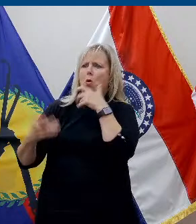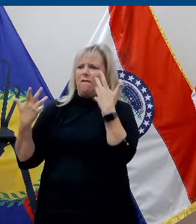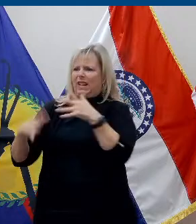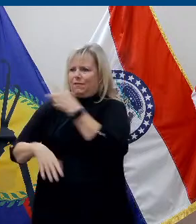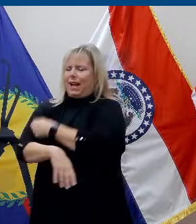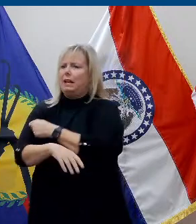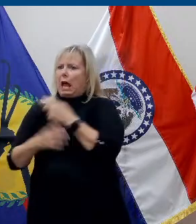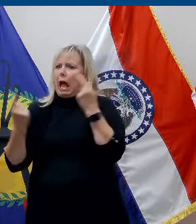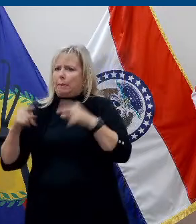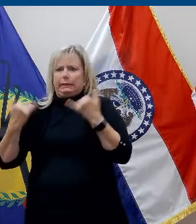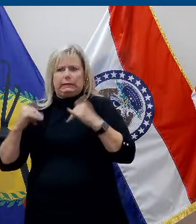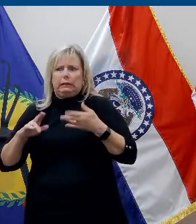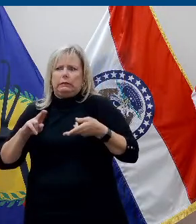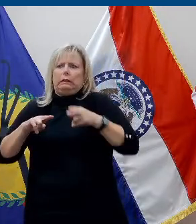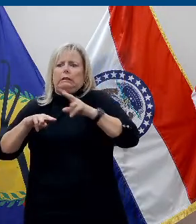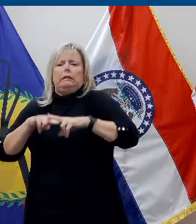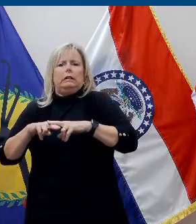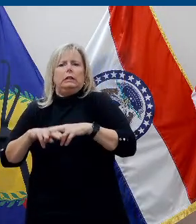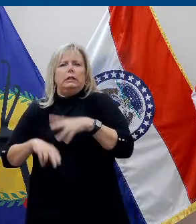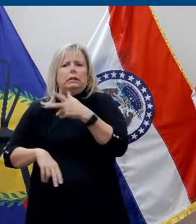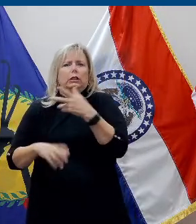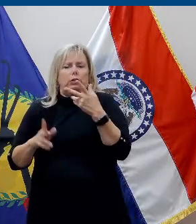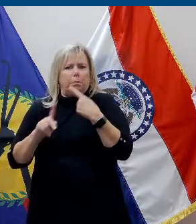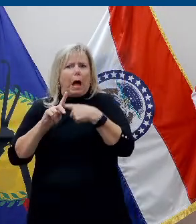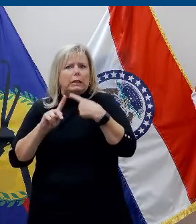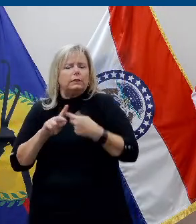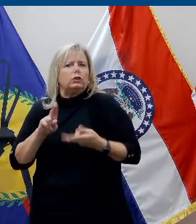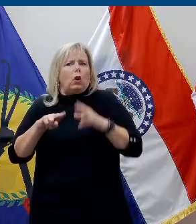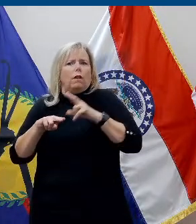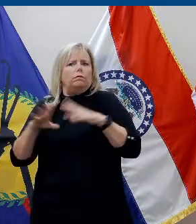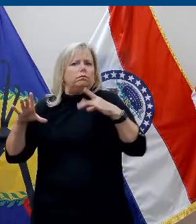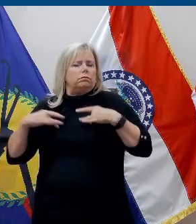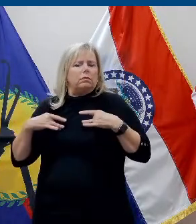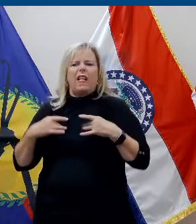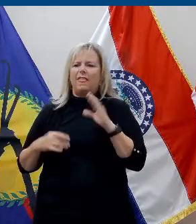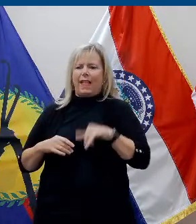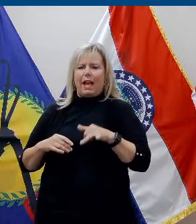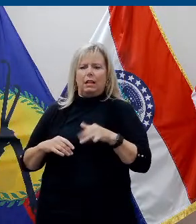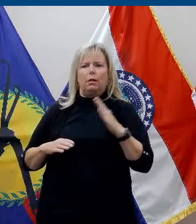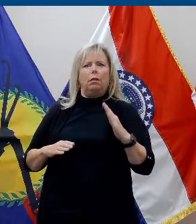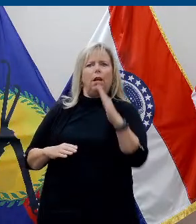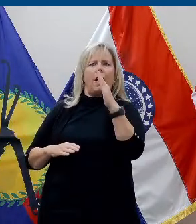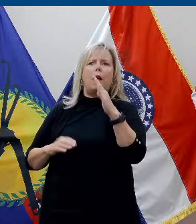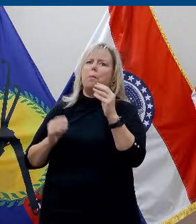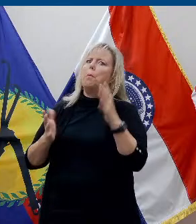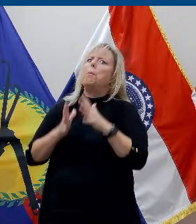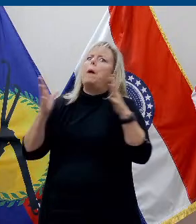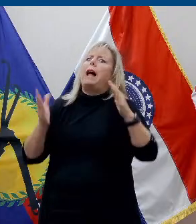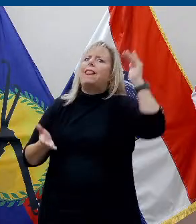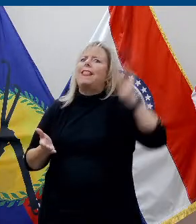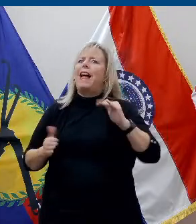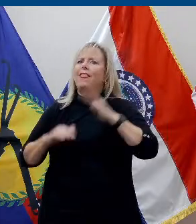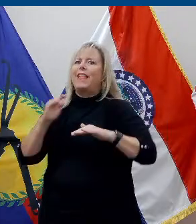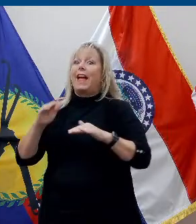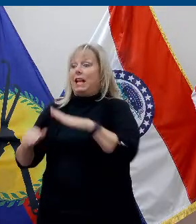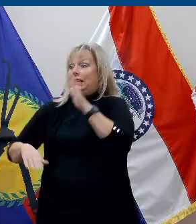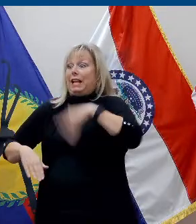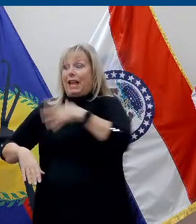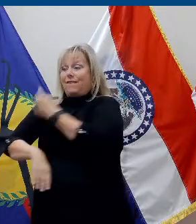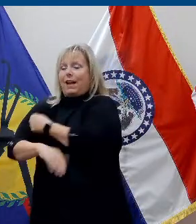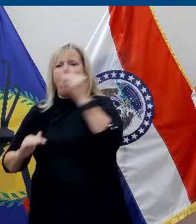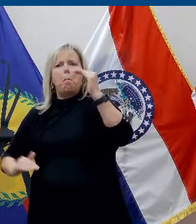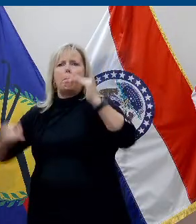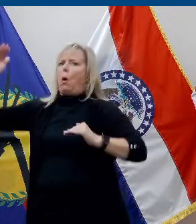vaccinated individuals. You can see by this graph, though, that that rise is actually significantly lower than the rise in cases that we're seeing among the